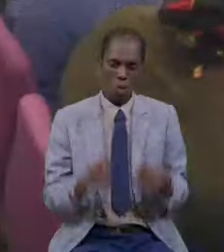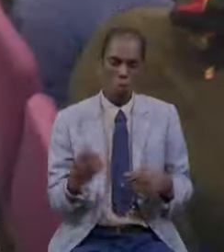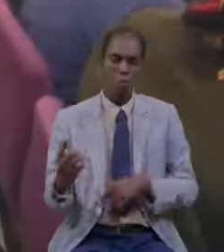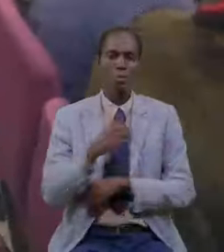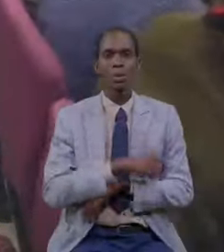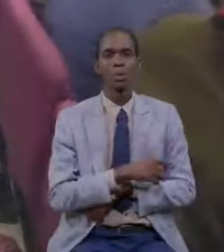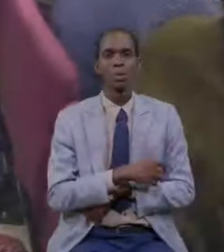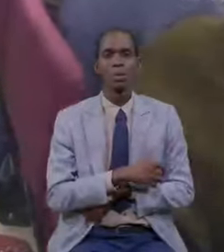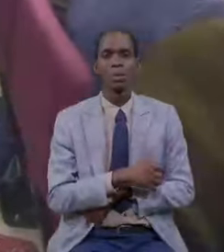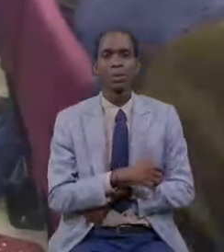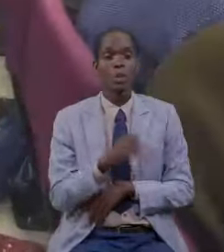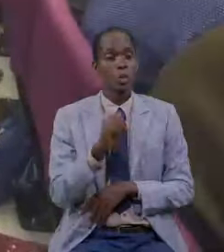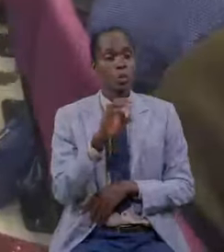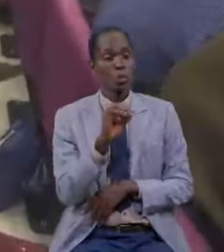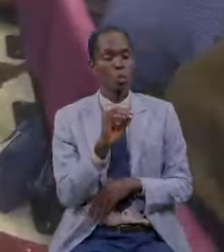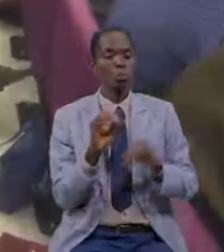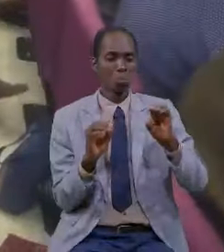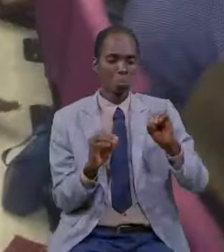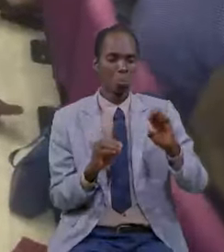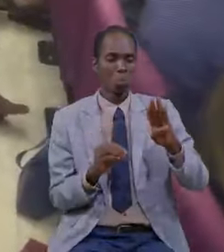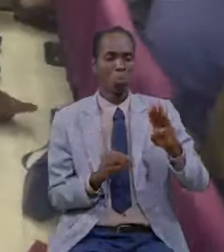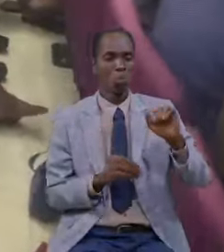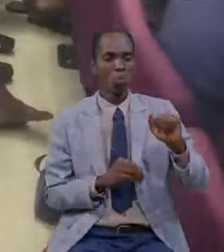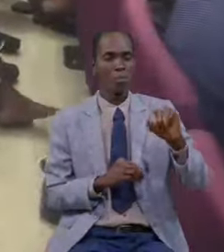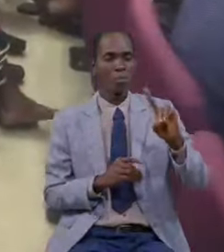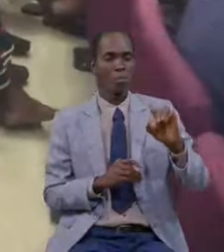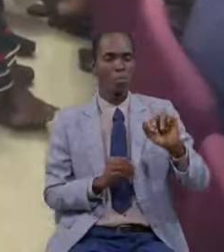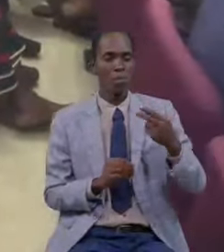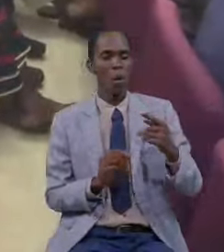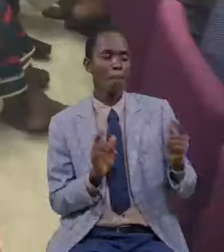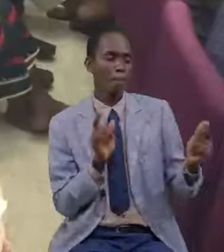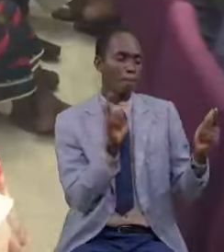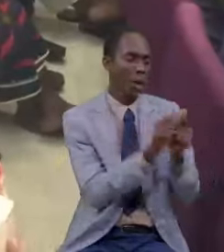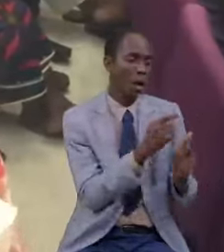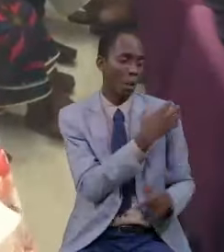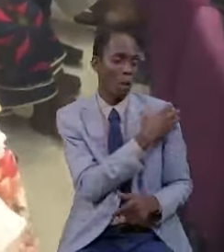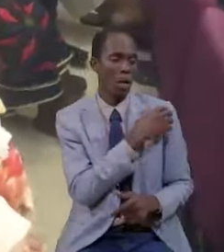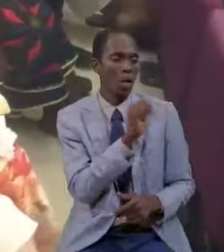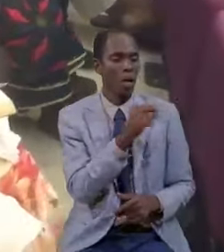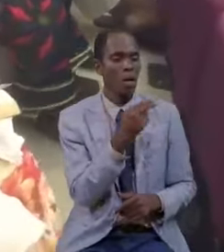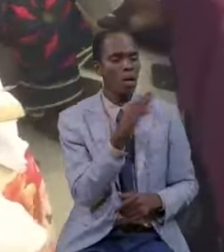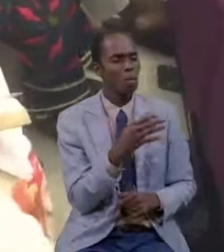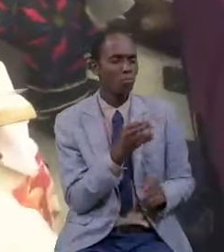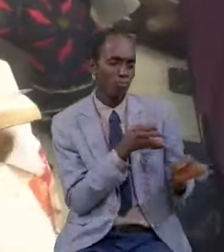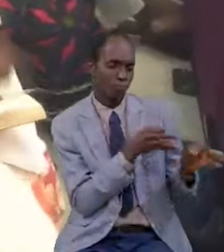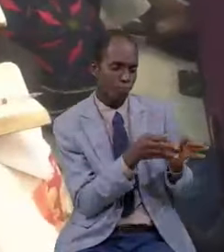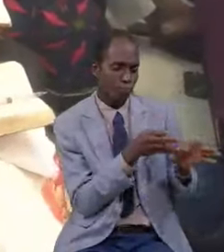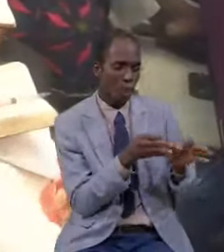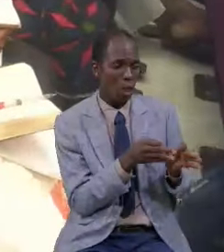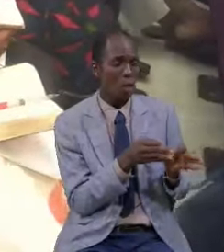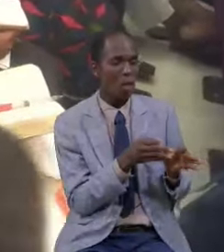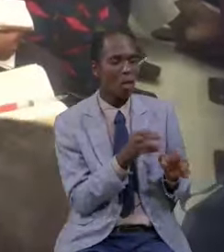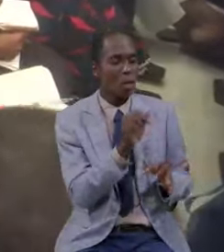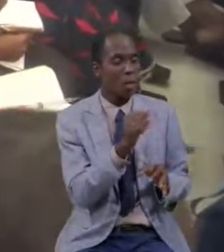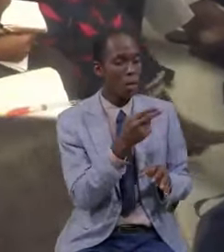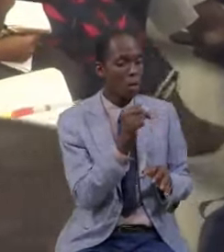So Obadiah went to meet Ahab and told him. Ahab and